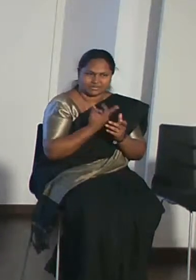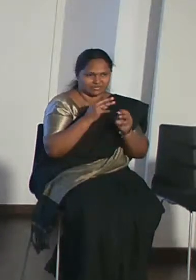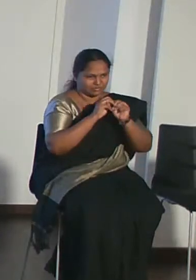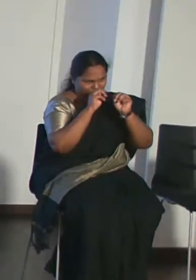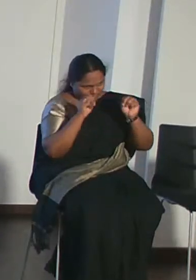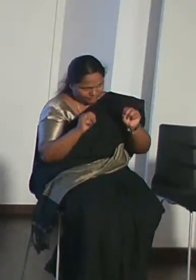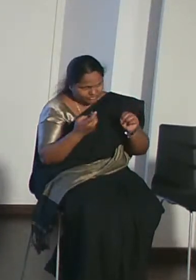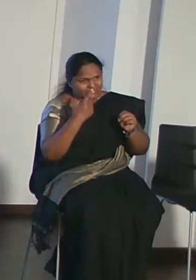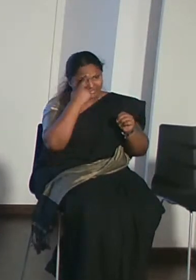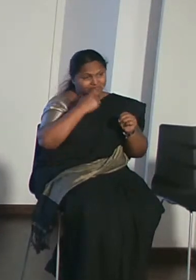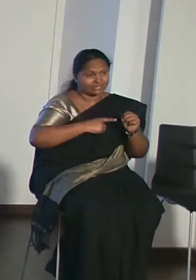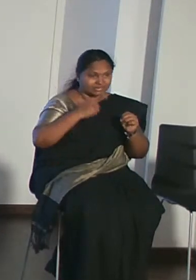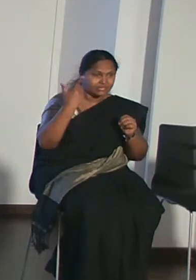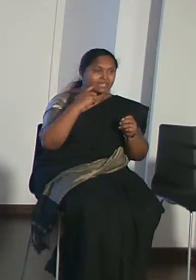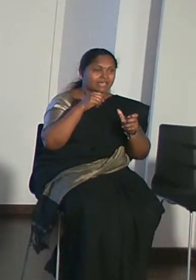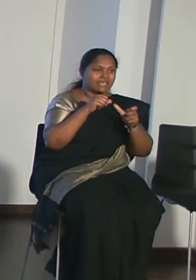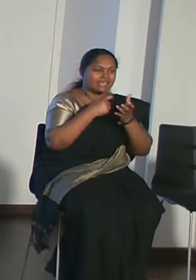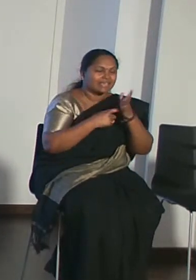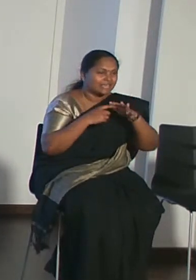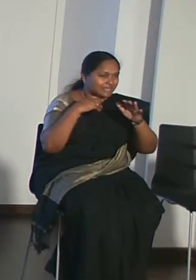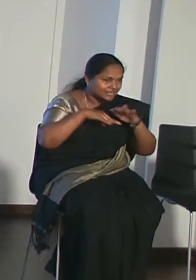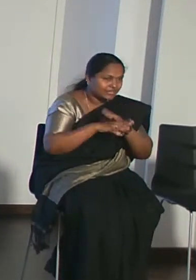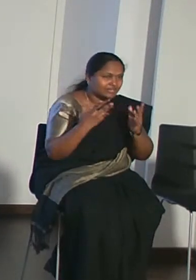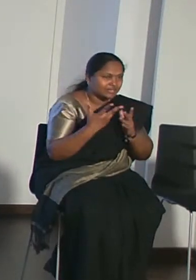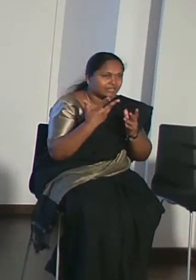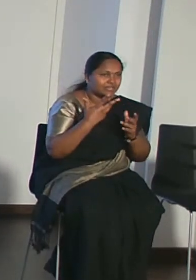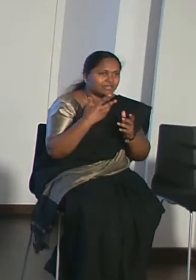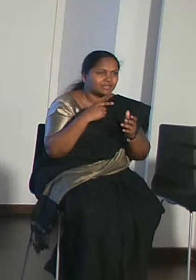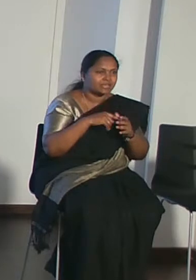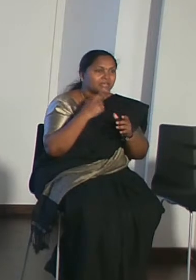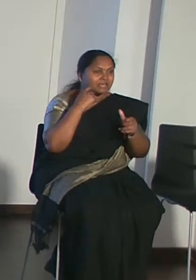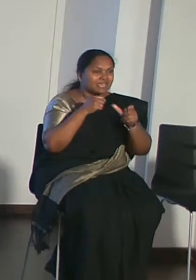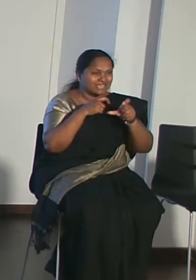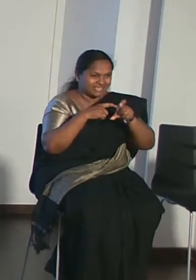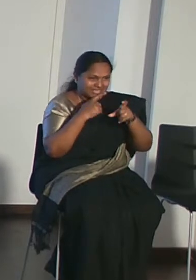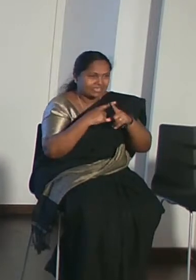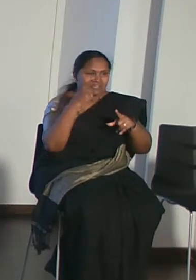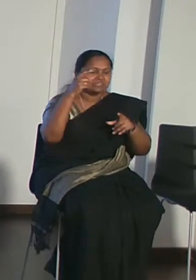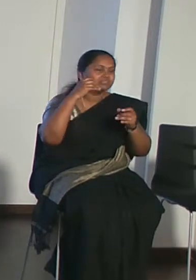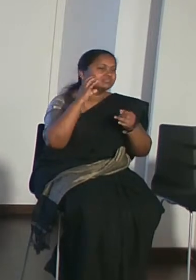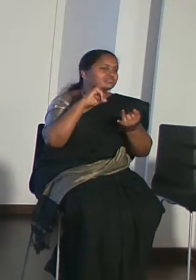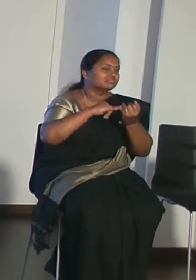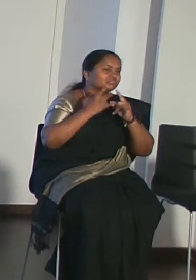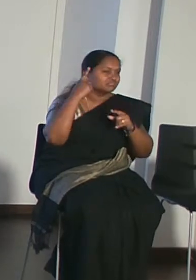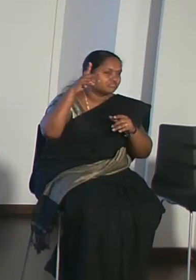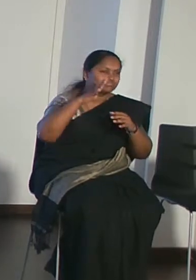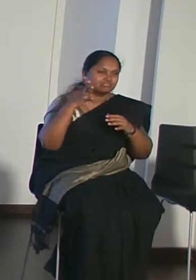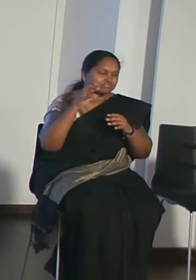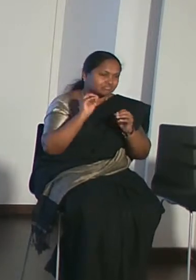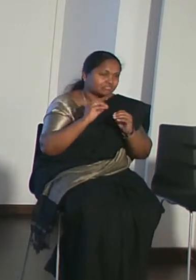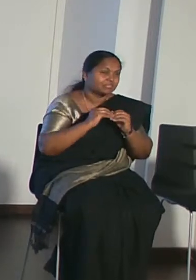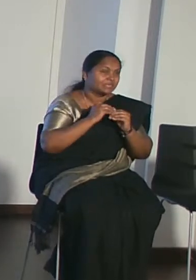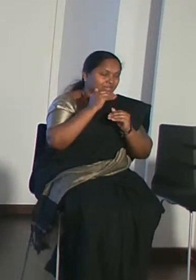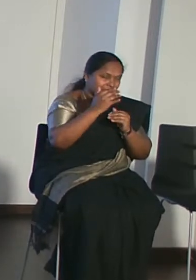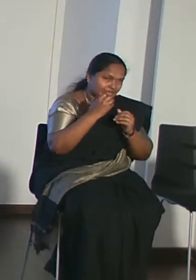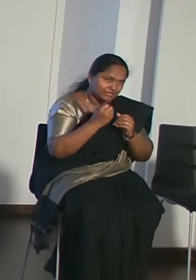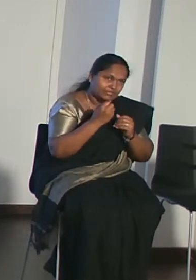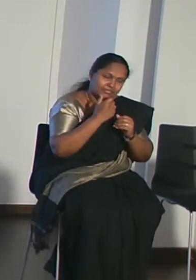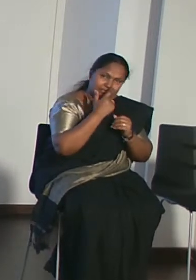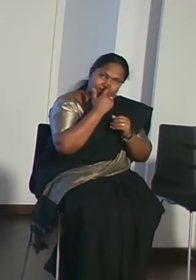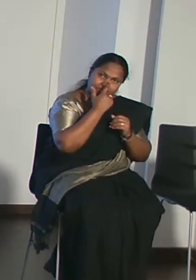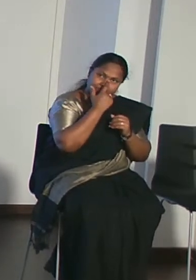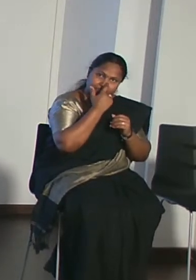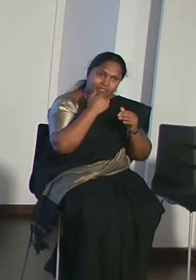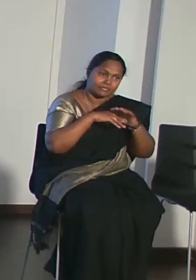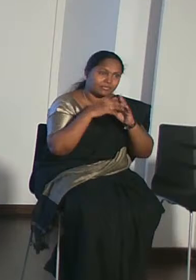museums and in the art industry, and that does not exist in Sri Lanka. That's so beyond um, a